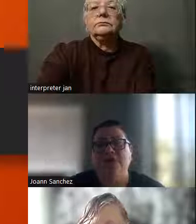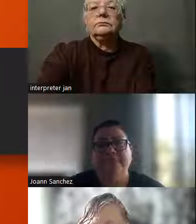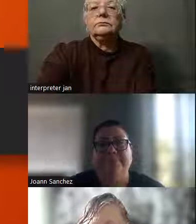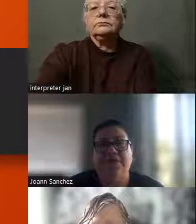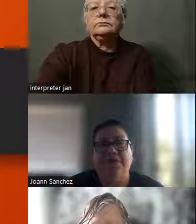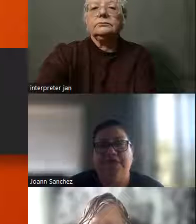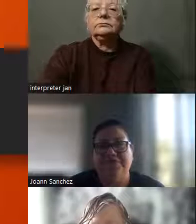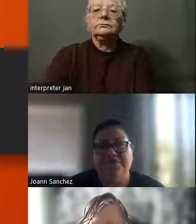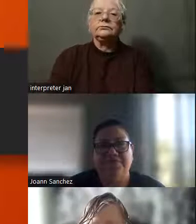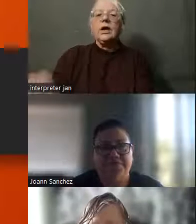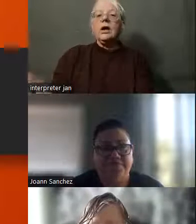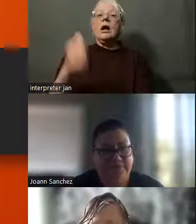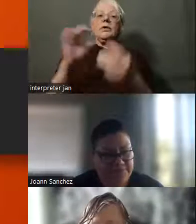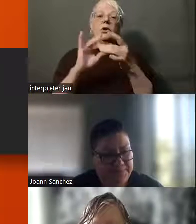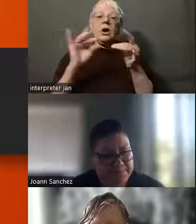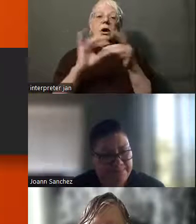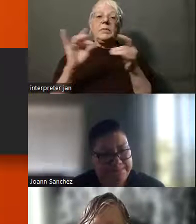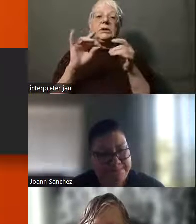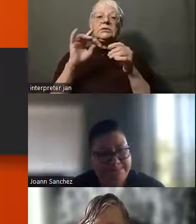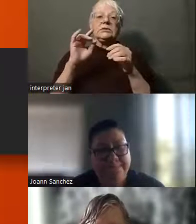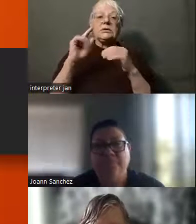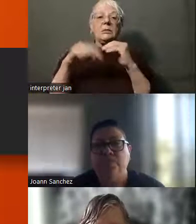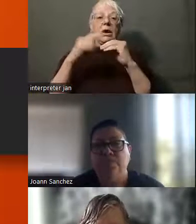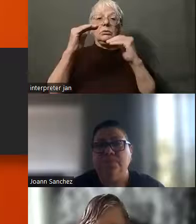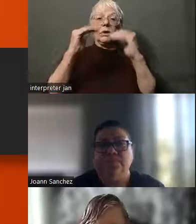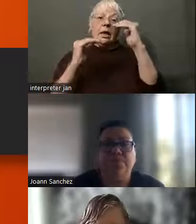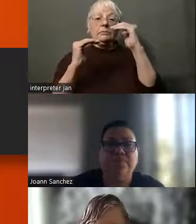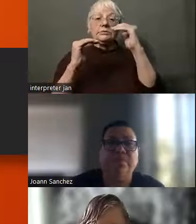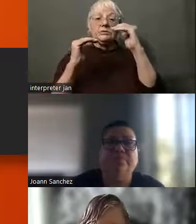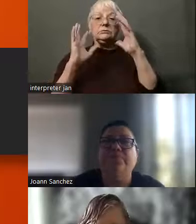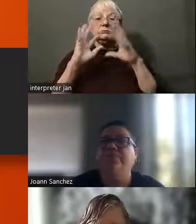Any other comments on gaps in services?